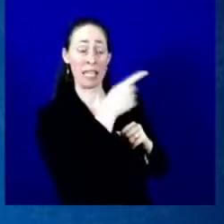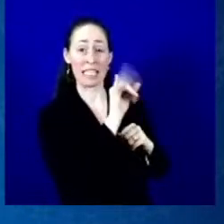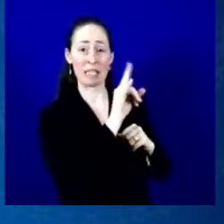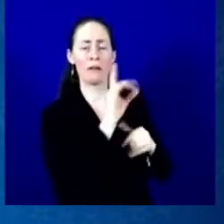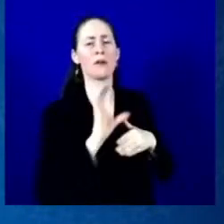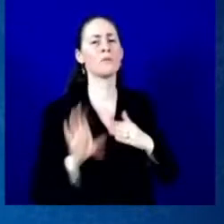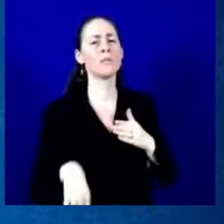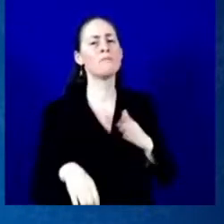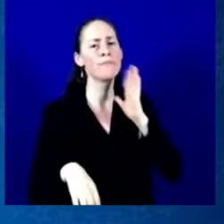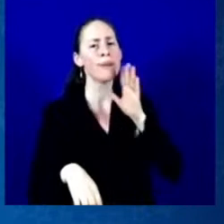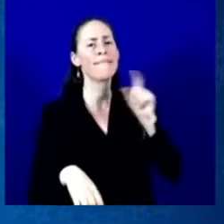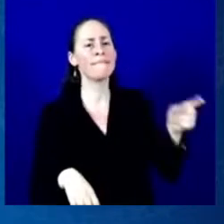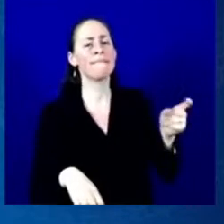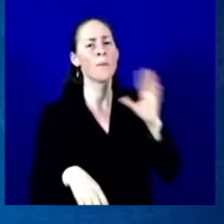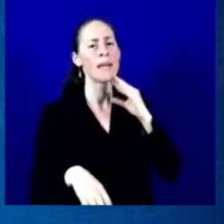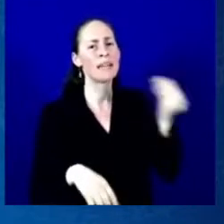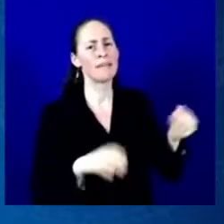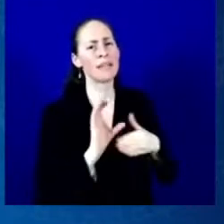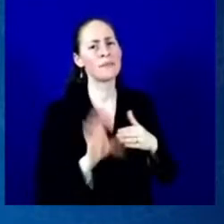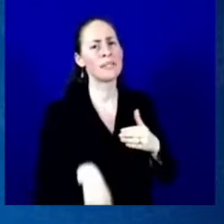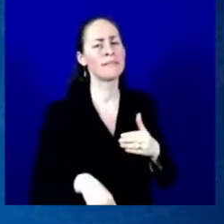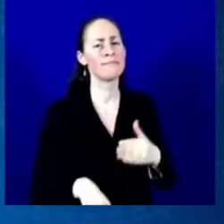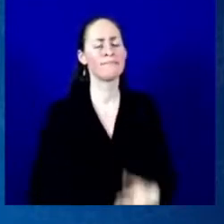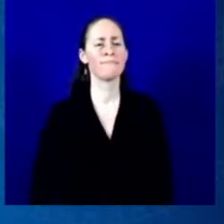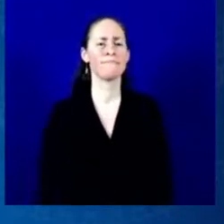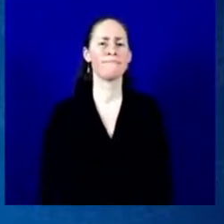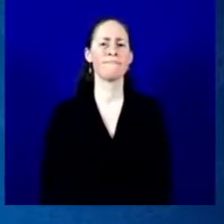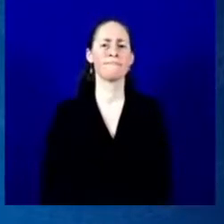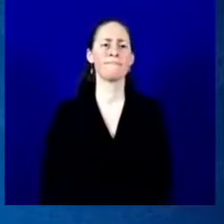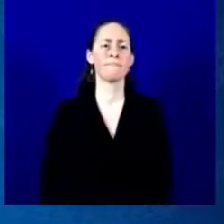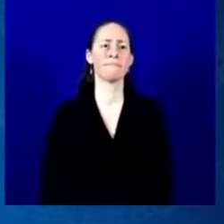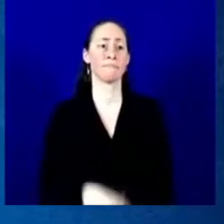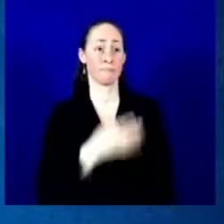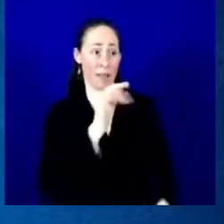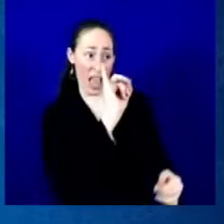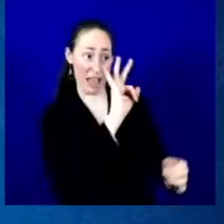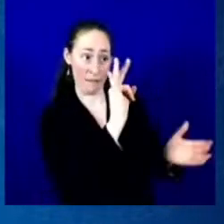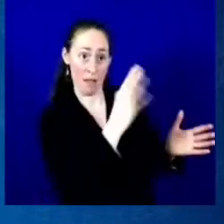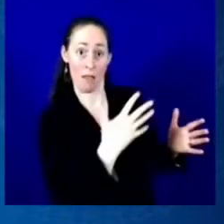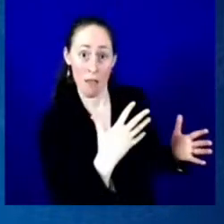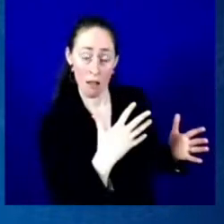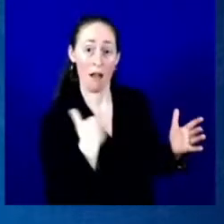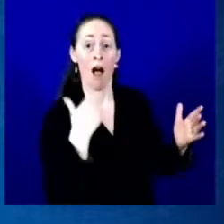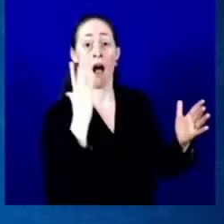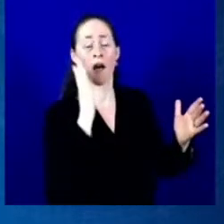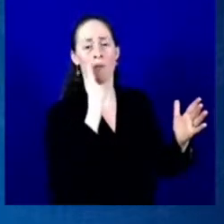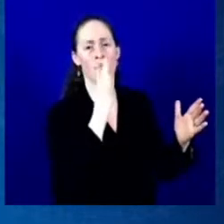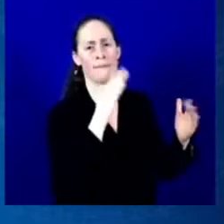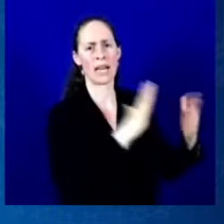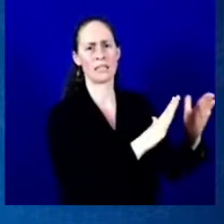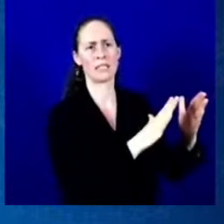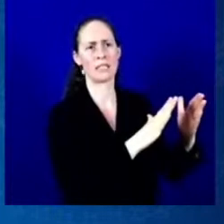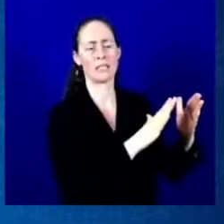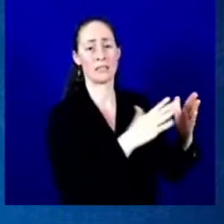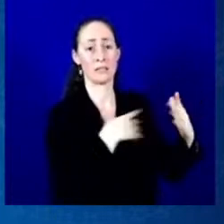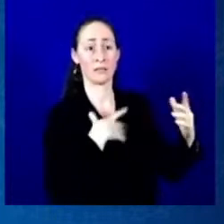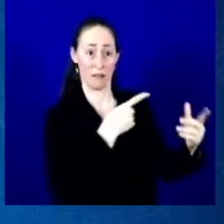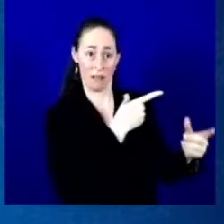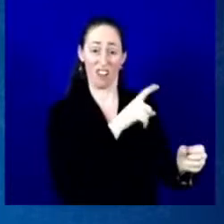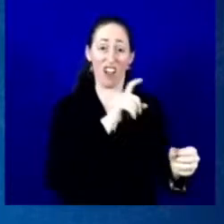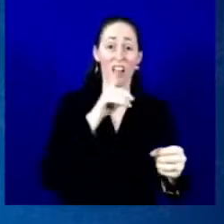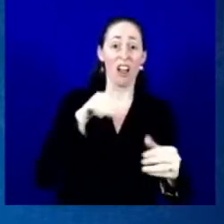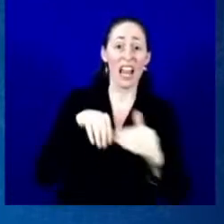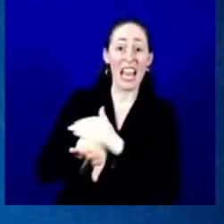I responded directly and proportionately to Russia's interference in our elections and the cyber attacks on our government and our